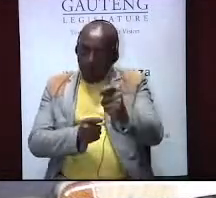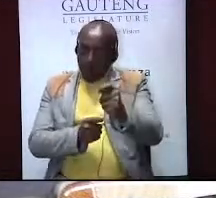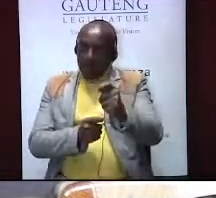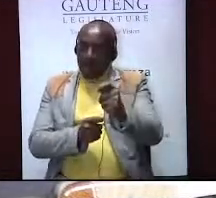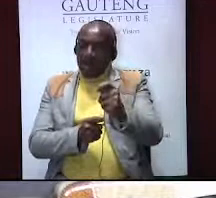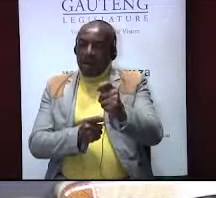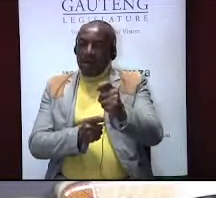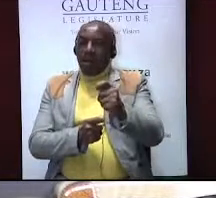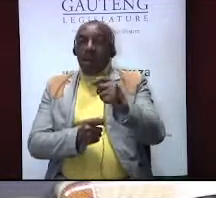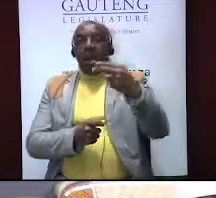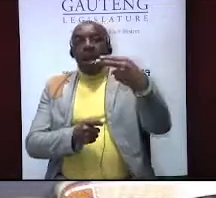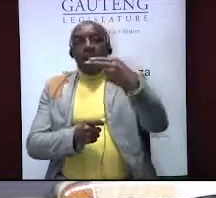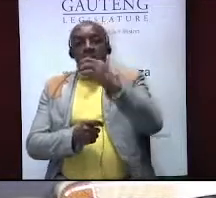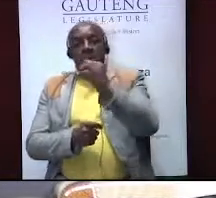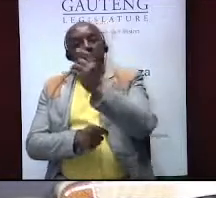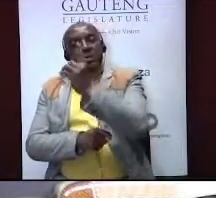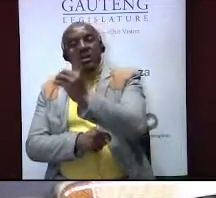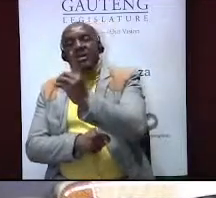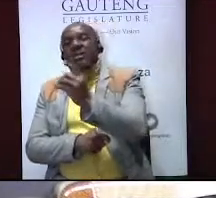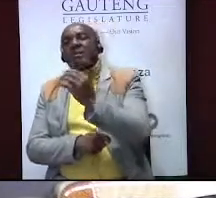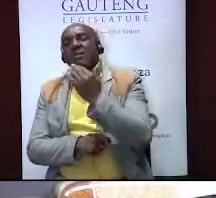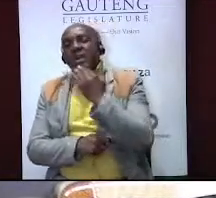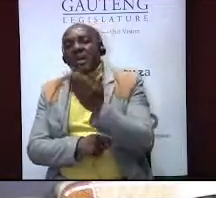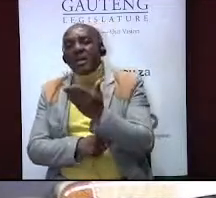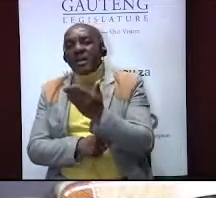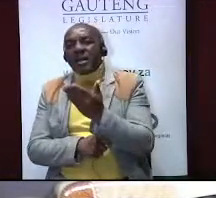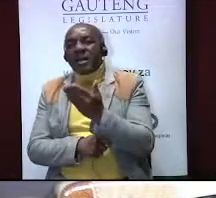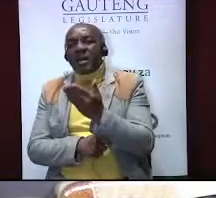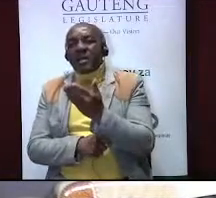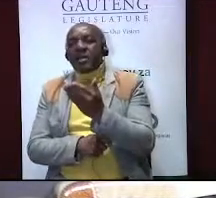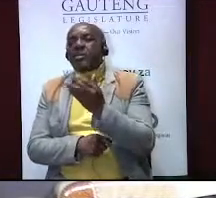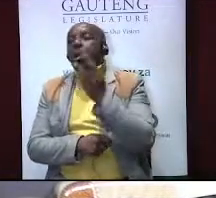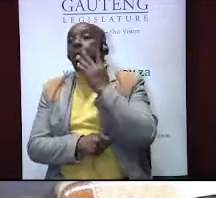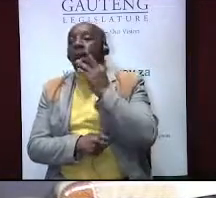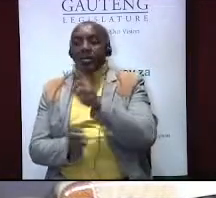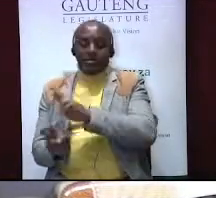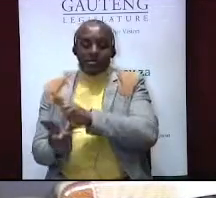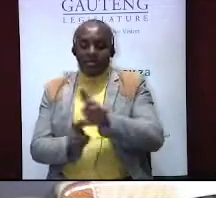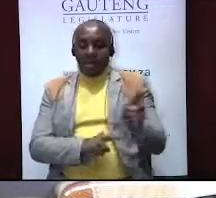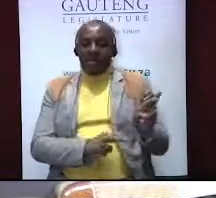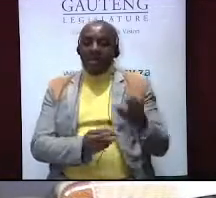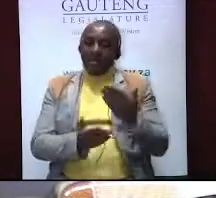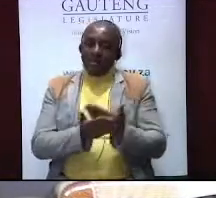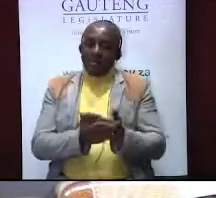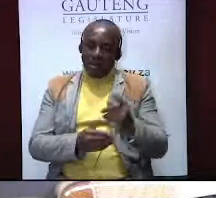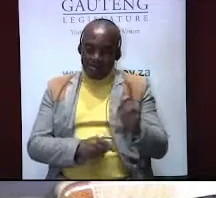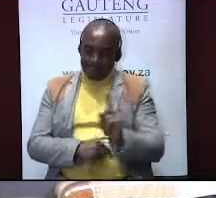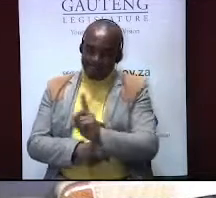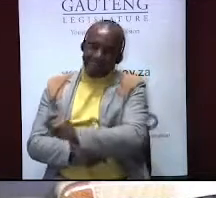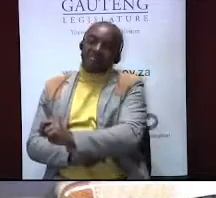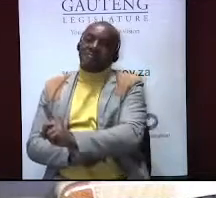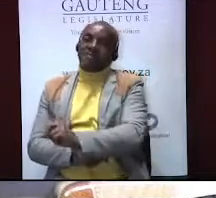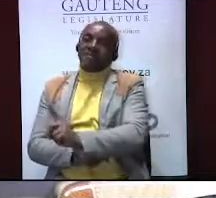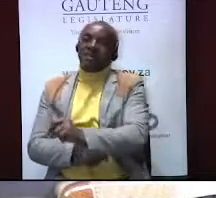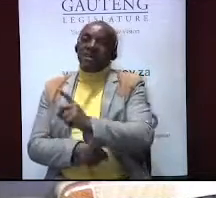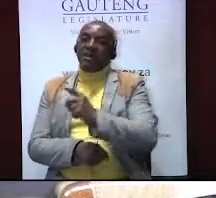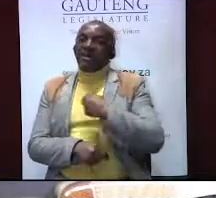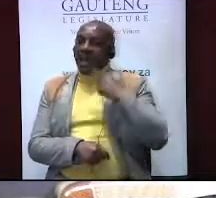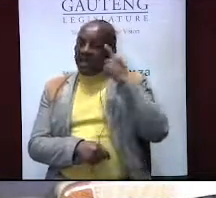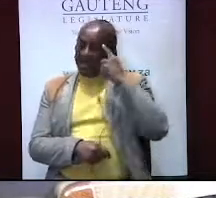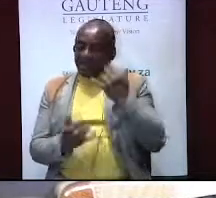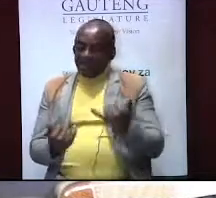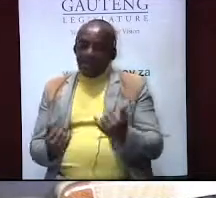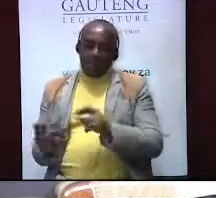Honorable HOD, if you are ready, please come through. I think we are ready for